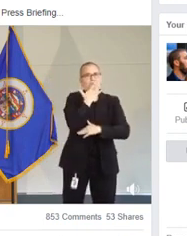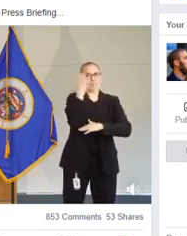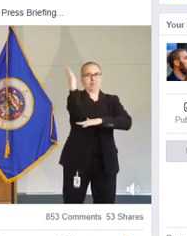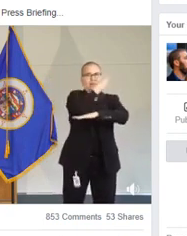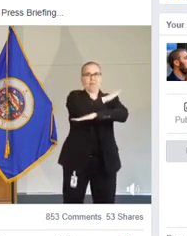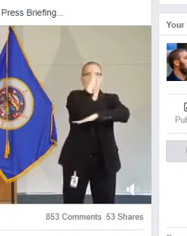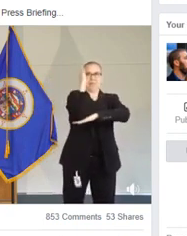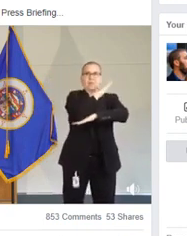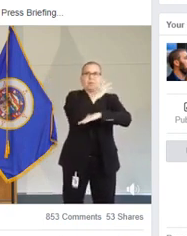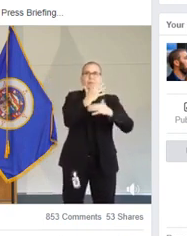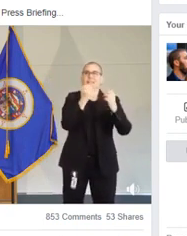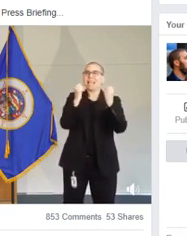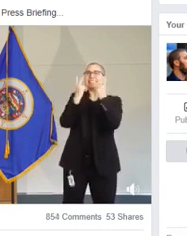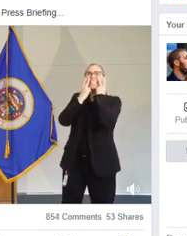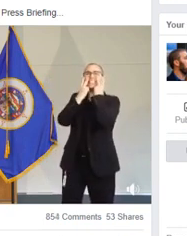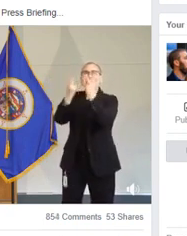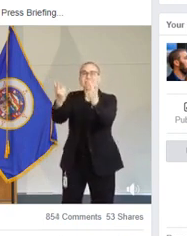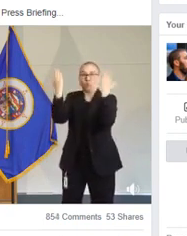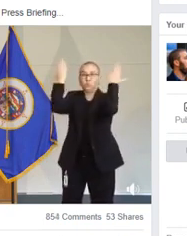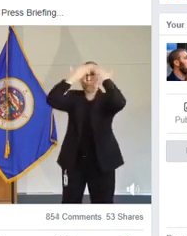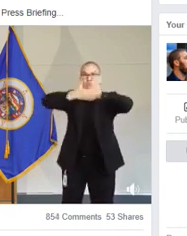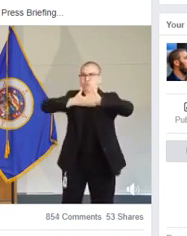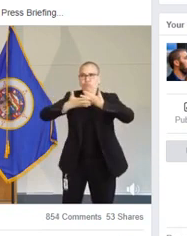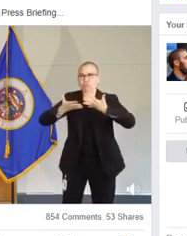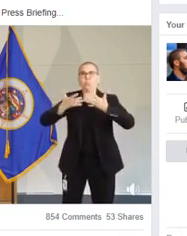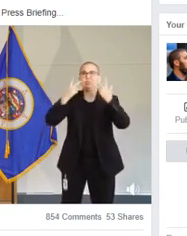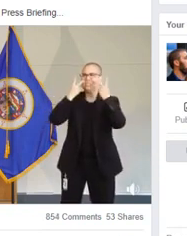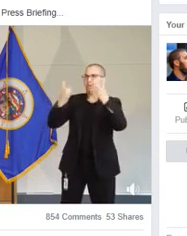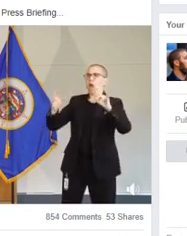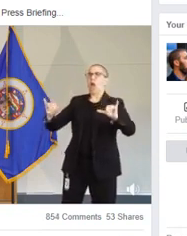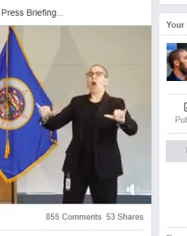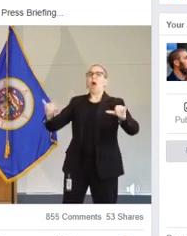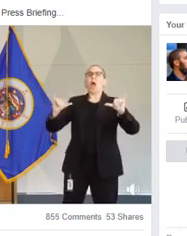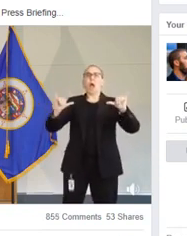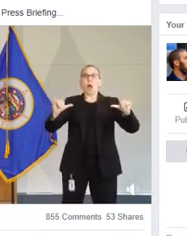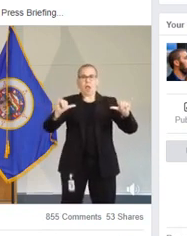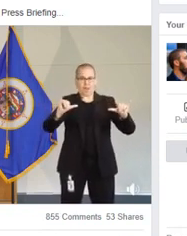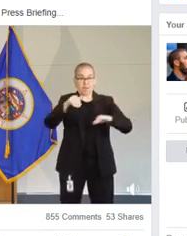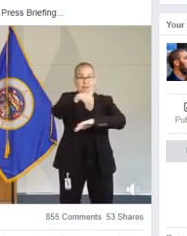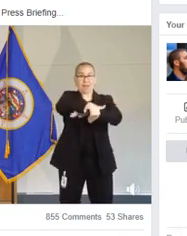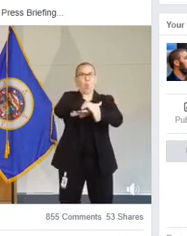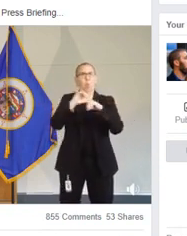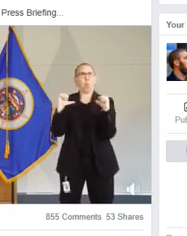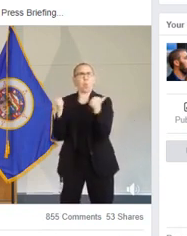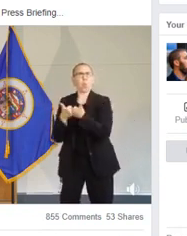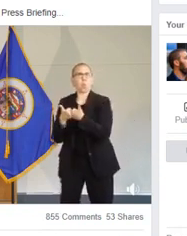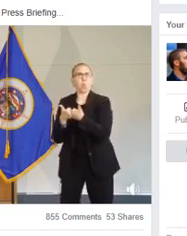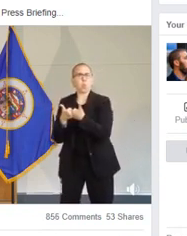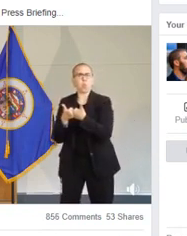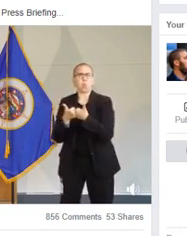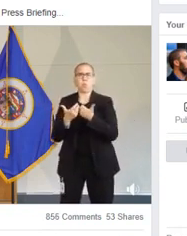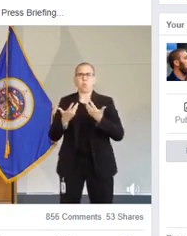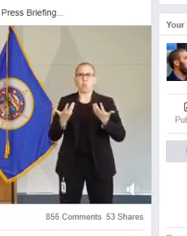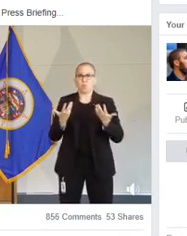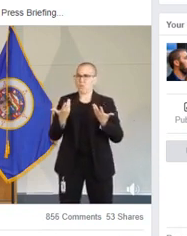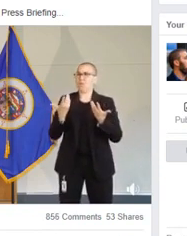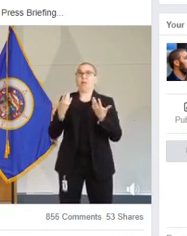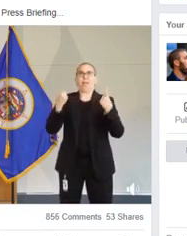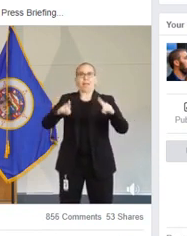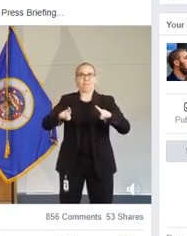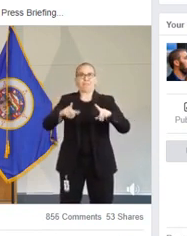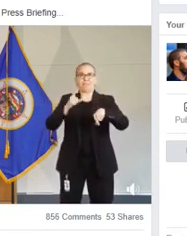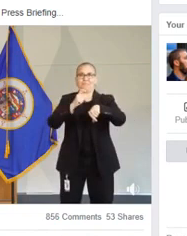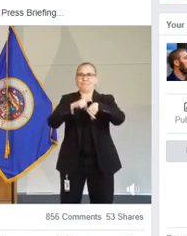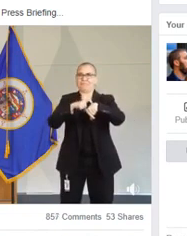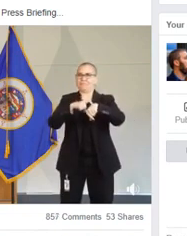their terrain and familiar with their mission. We never got such mission assignment.